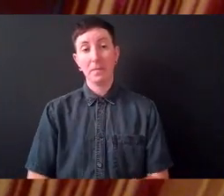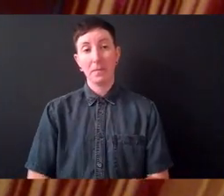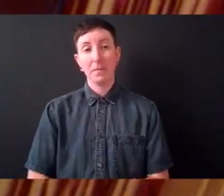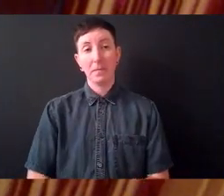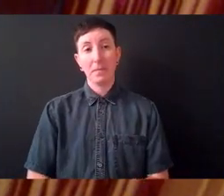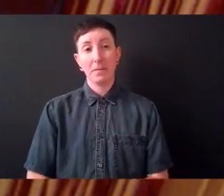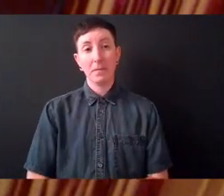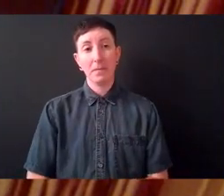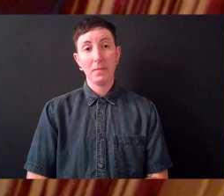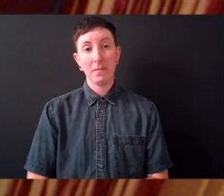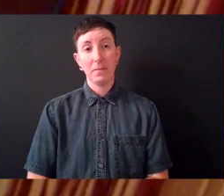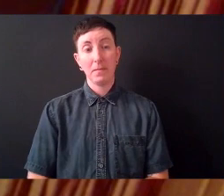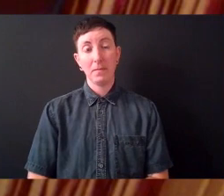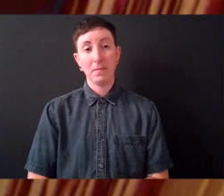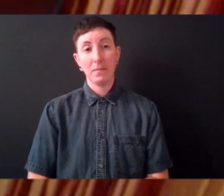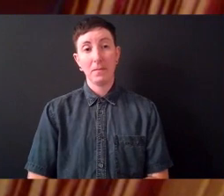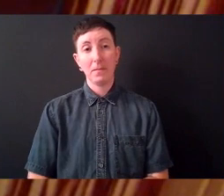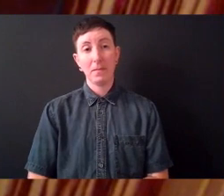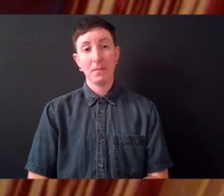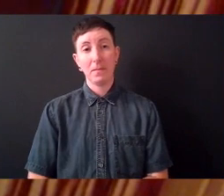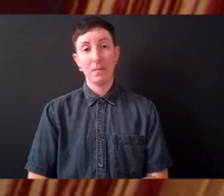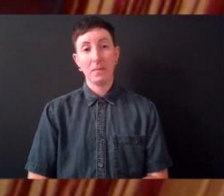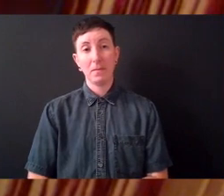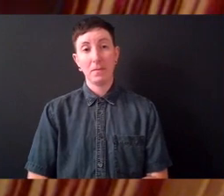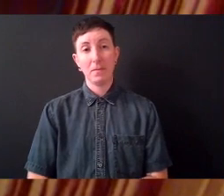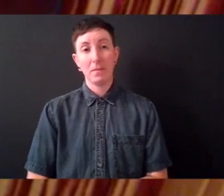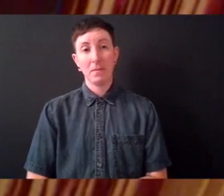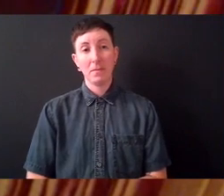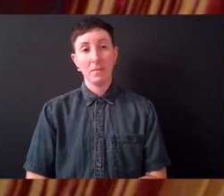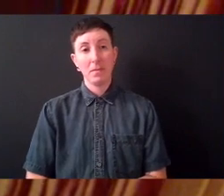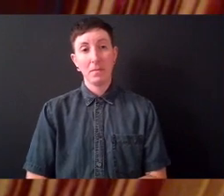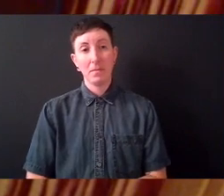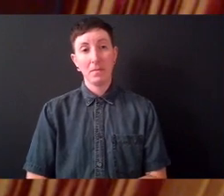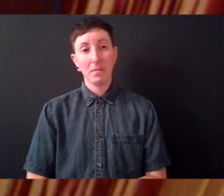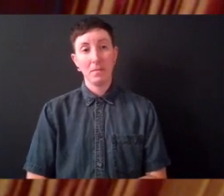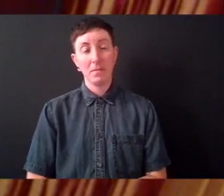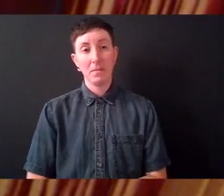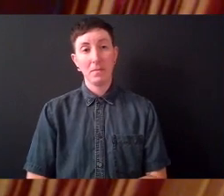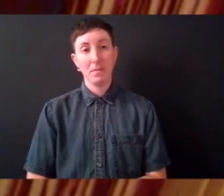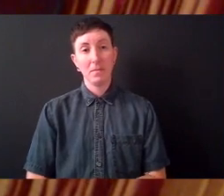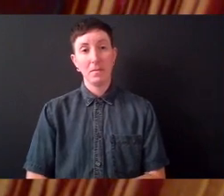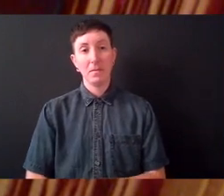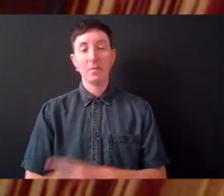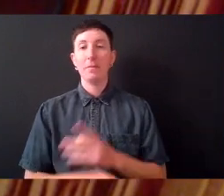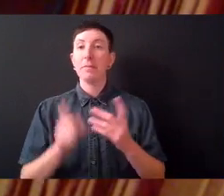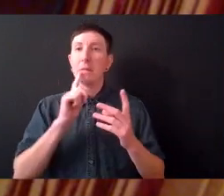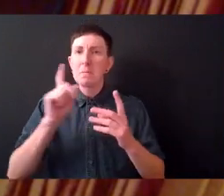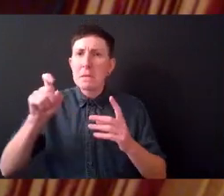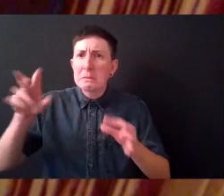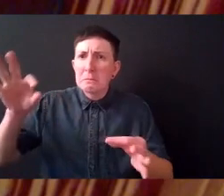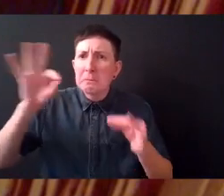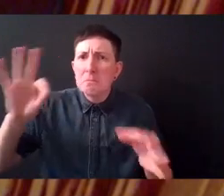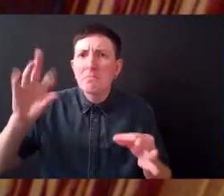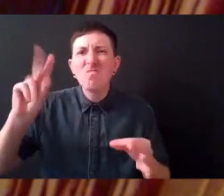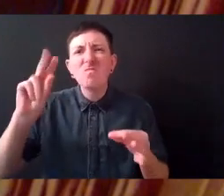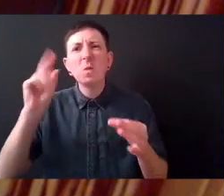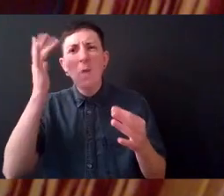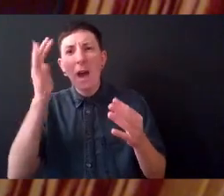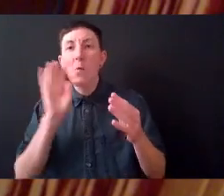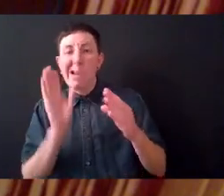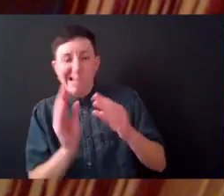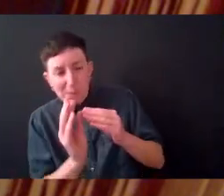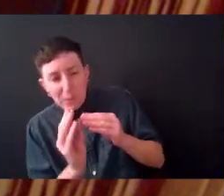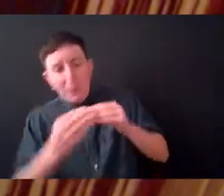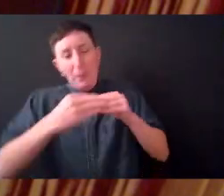Don't worry about getting this too perfect because once we turn it inside, you won't even see it anymore. So now